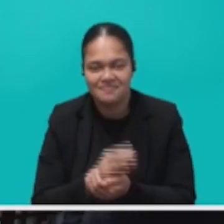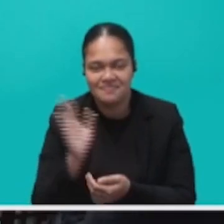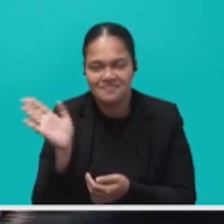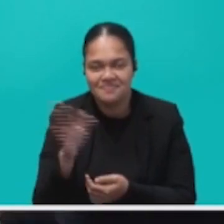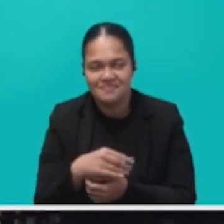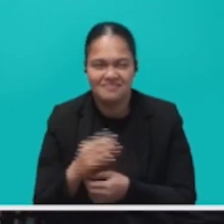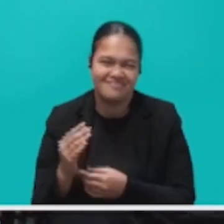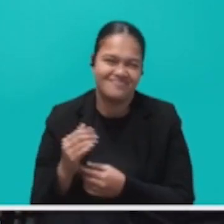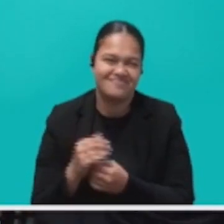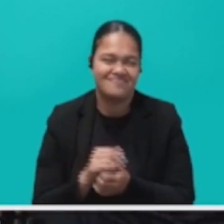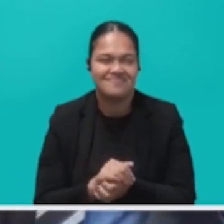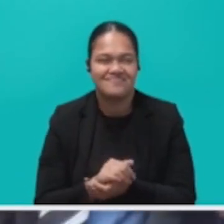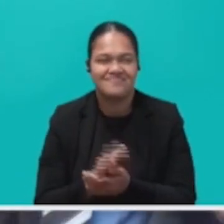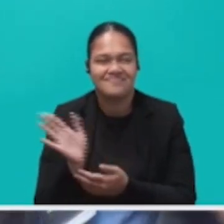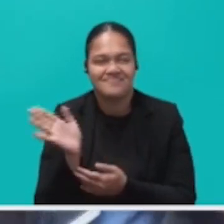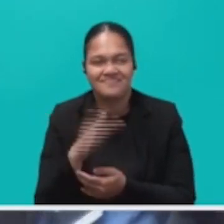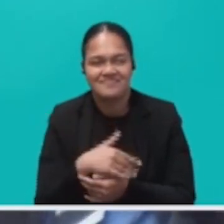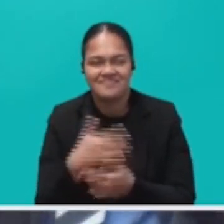Thank you.